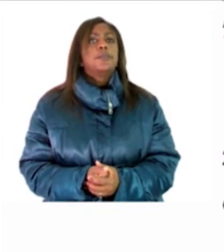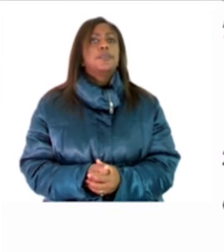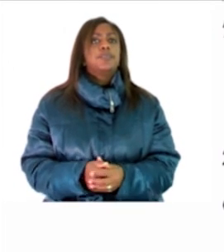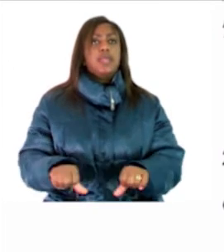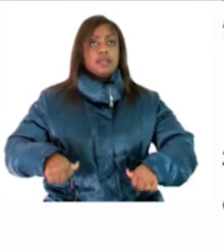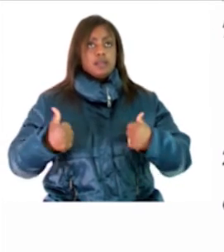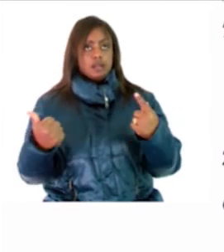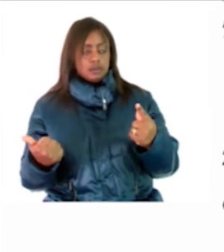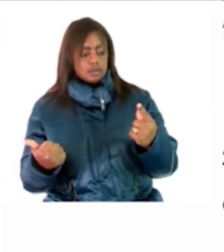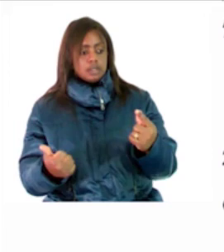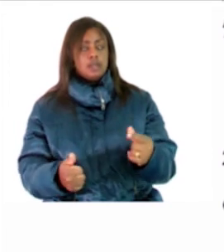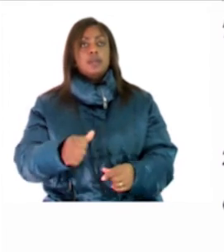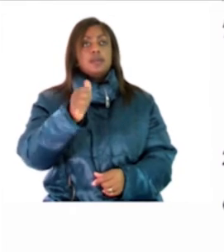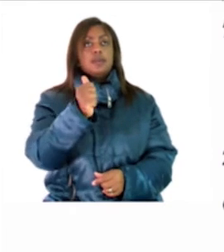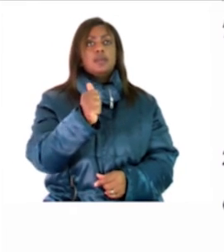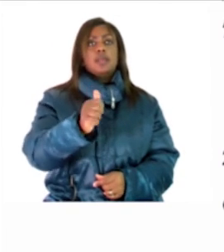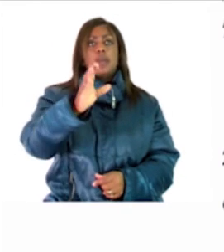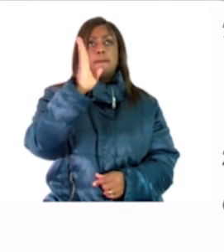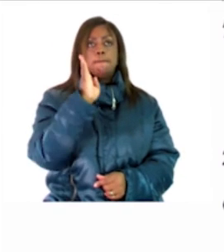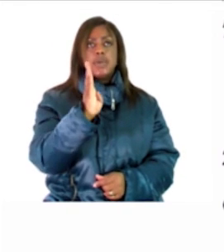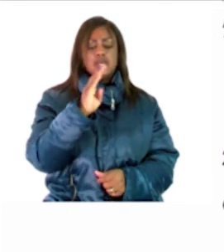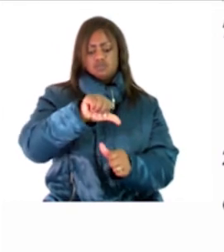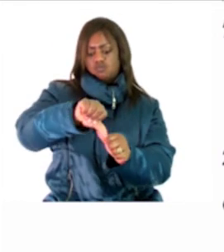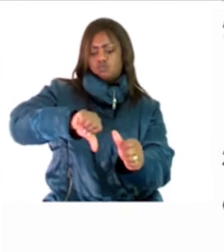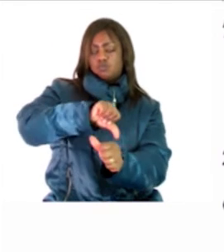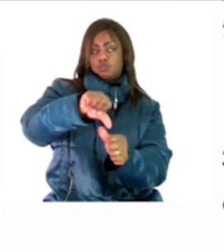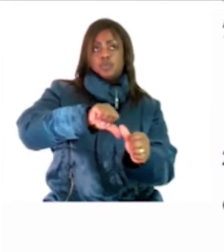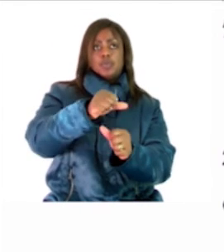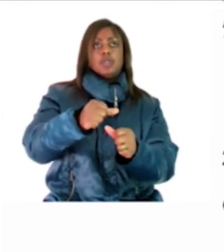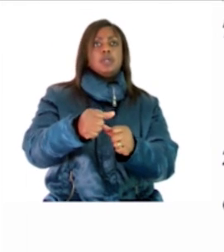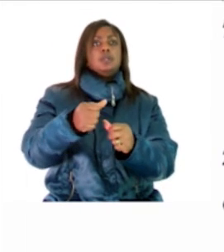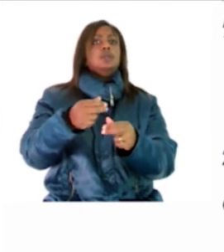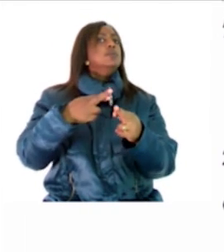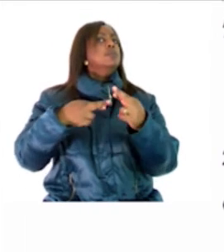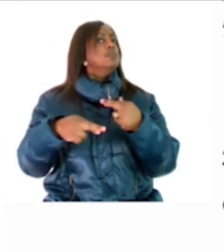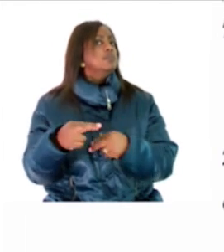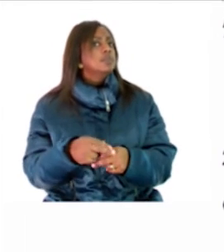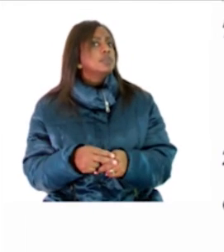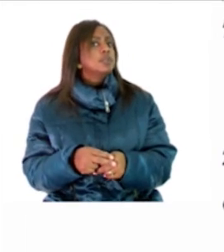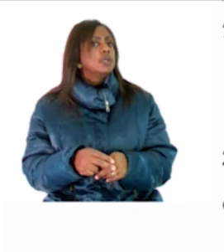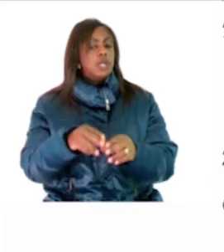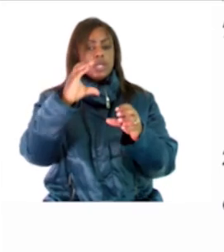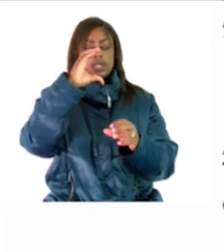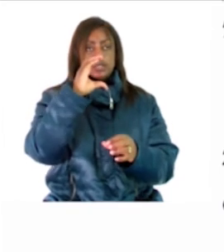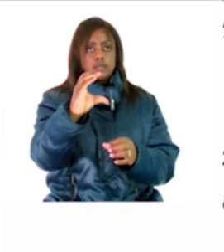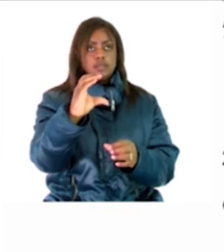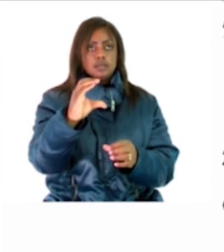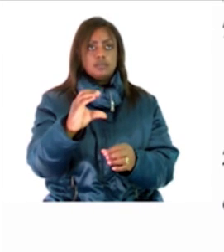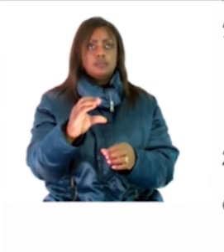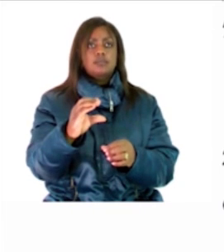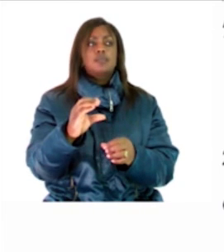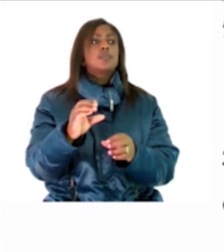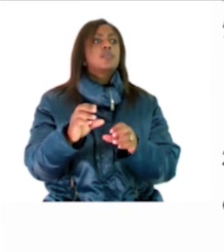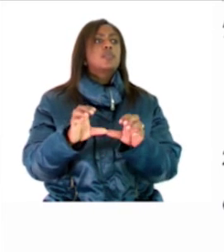health, social relationships, education, they are all going to be affected if